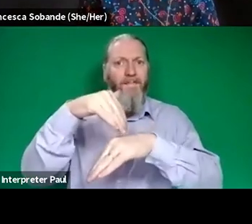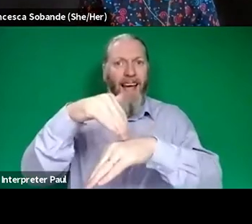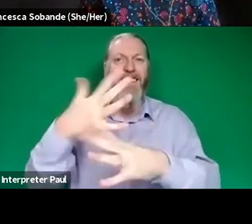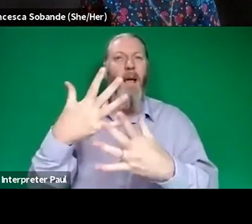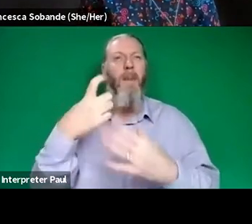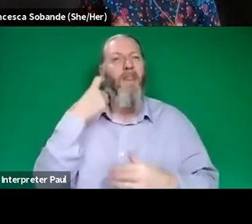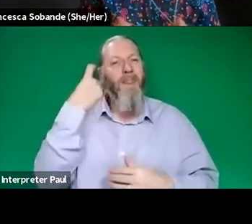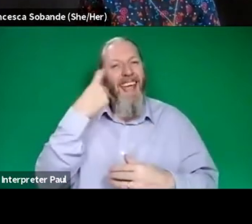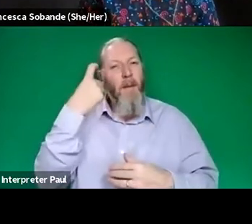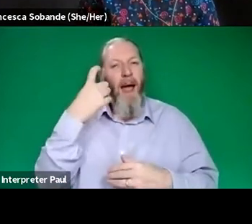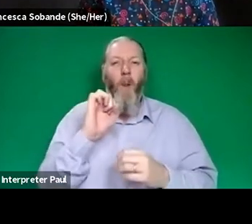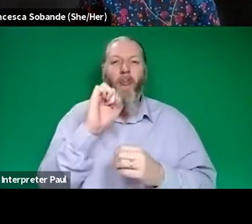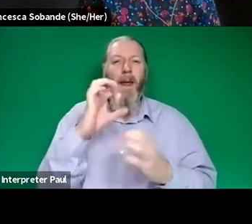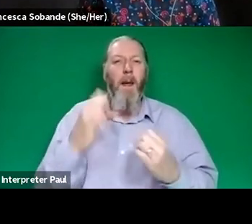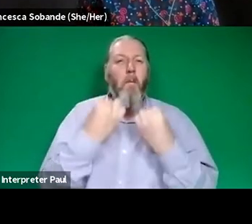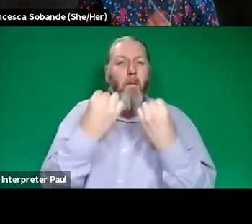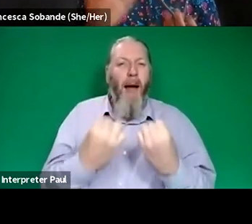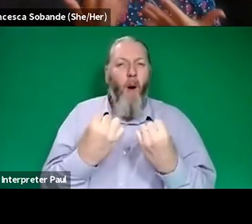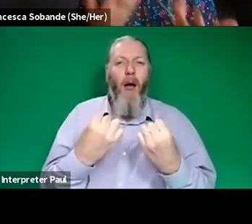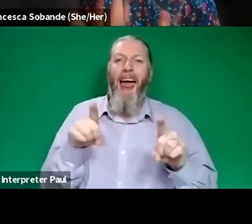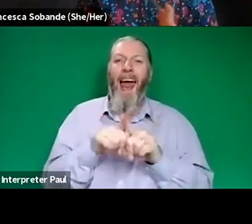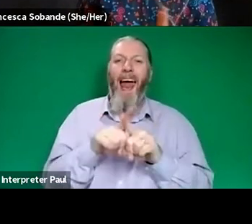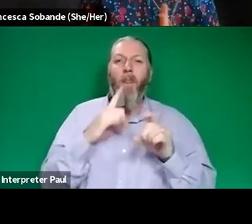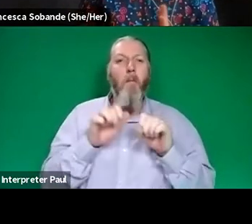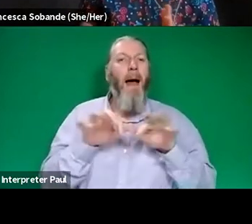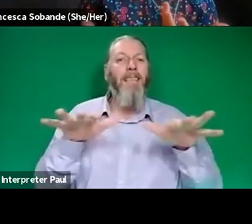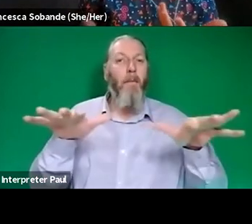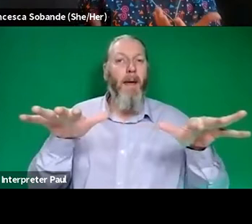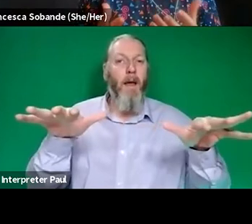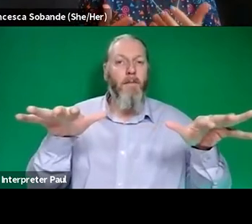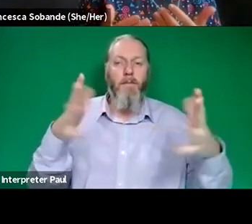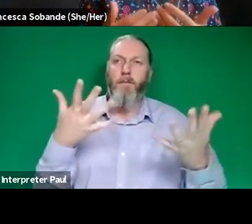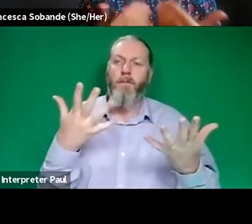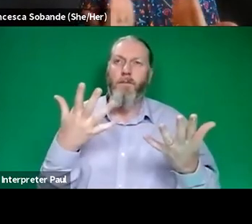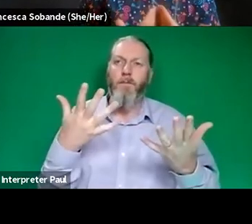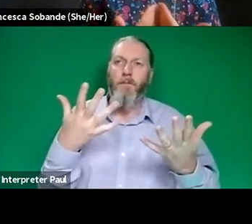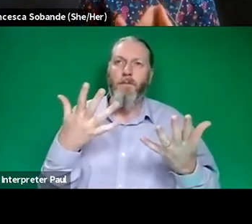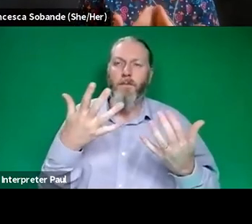perhaps the pandemic and how it is discussed is it comes back to some of these questions about,